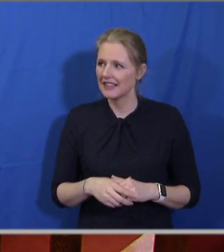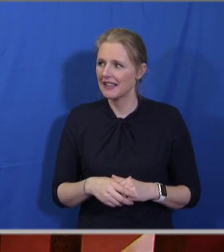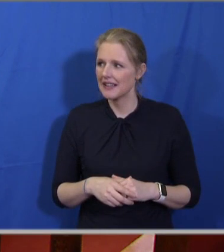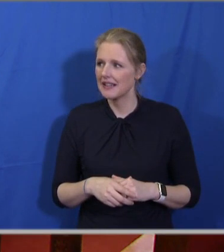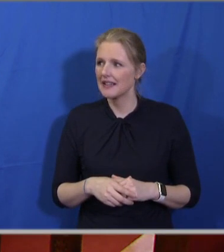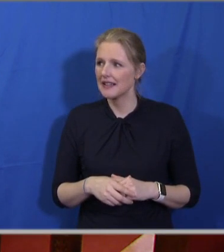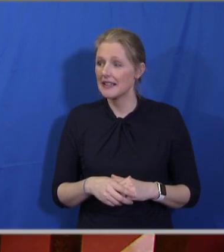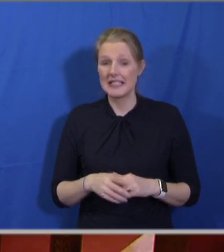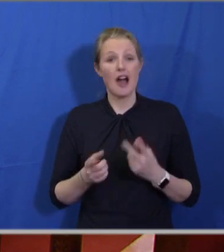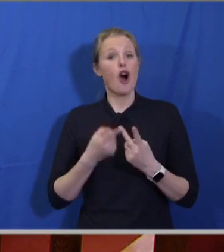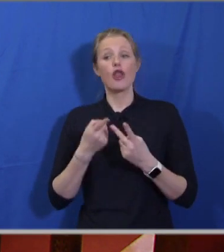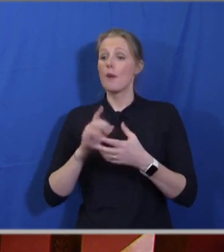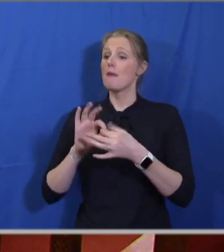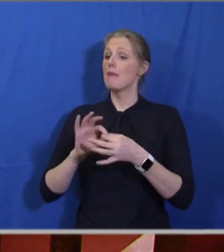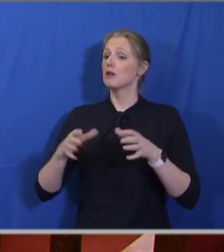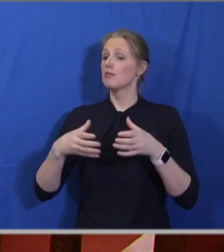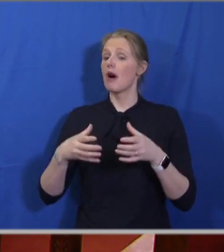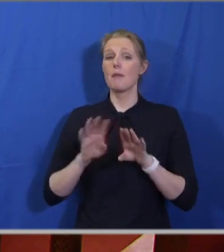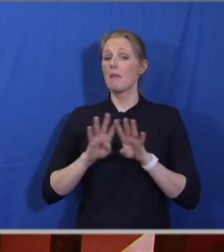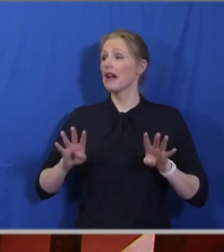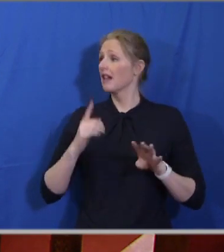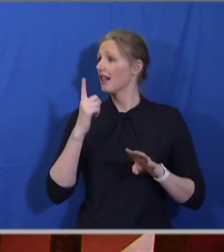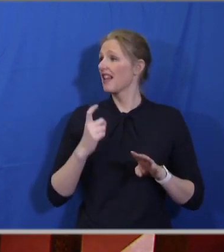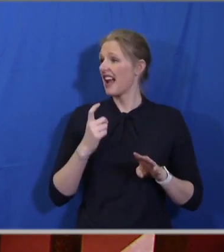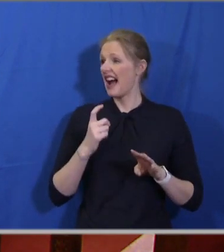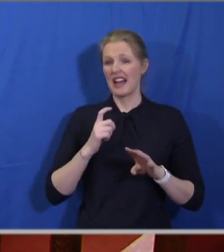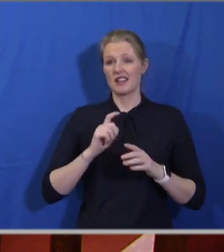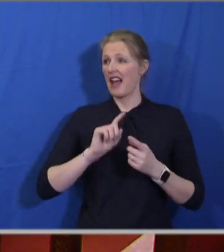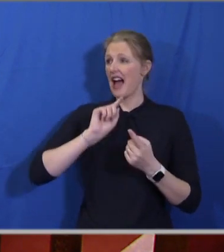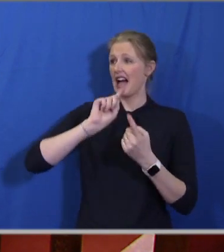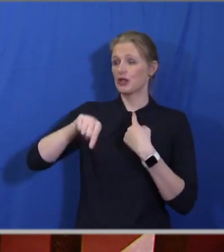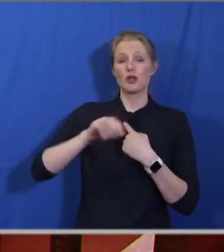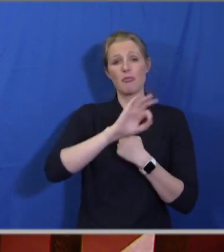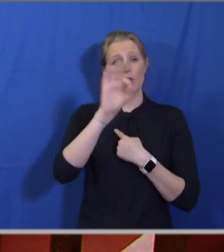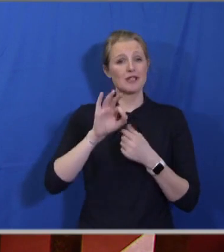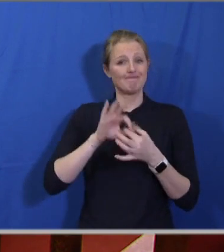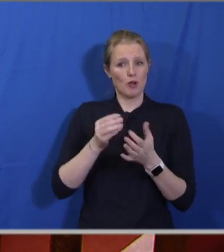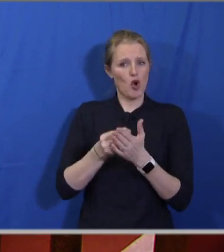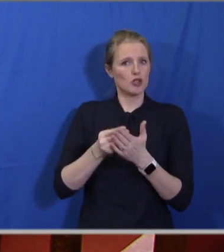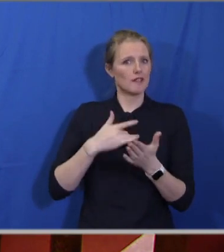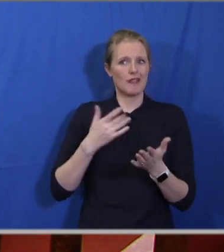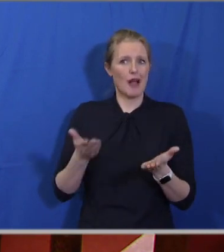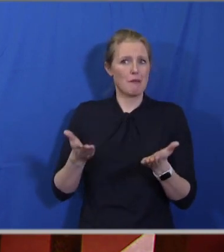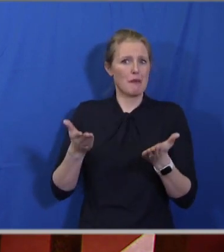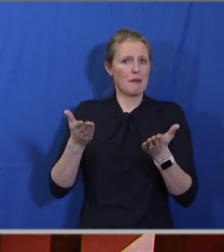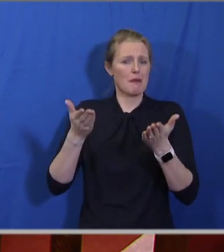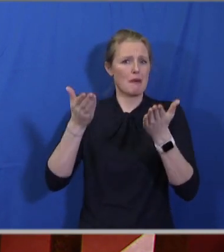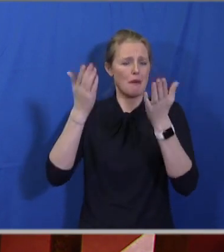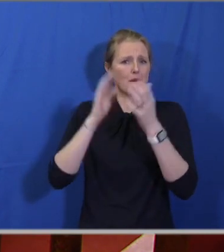So, do we have another member of the department panel who can pick up on Colin's question in relation to cost of living and in relation to PAs?